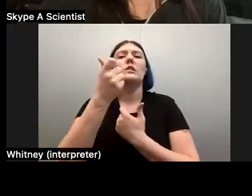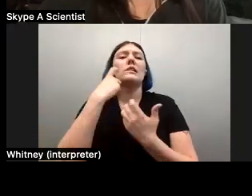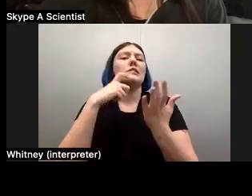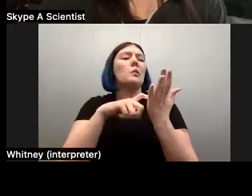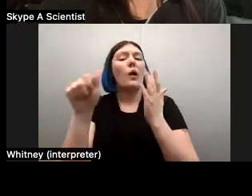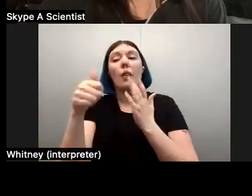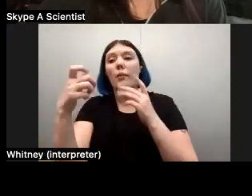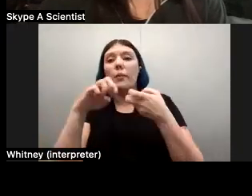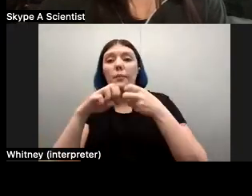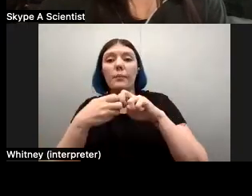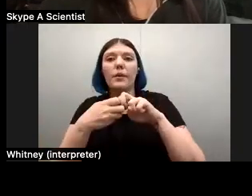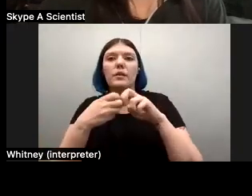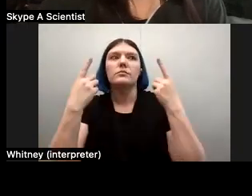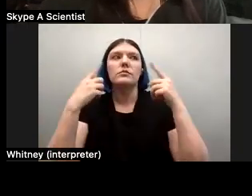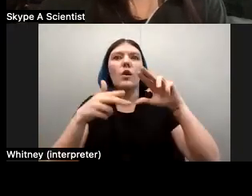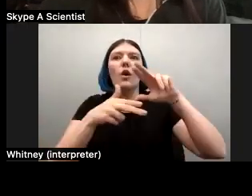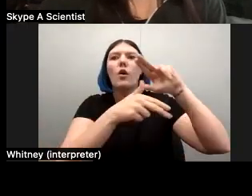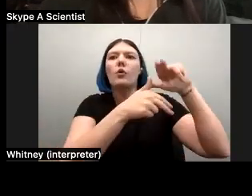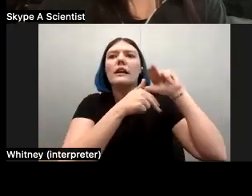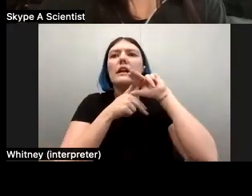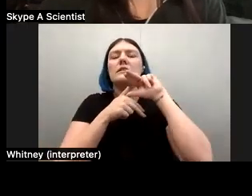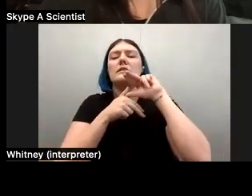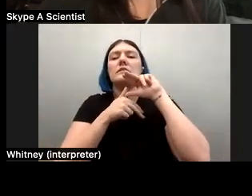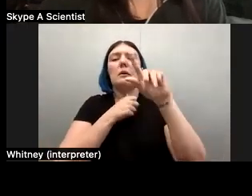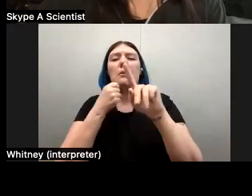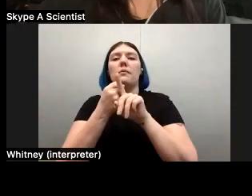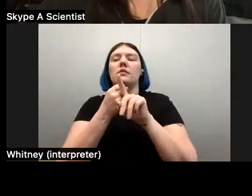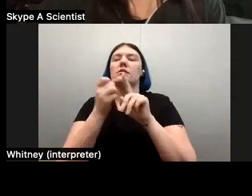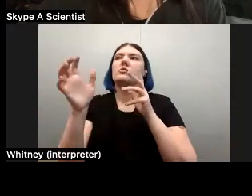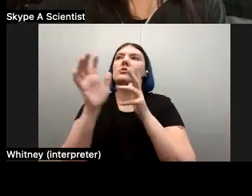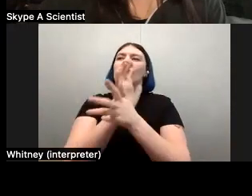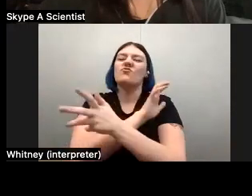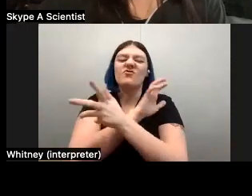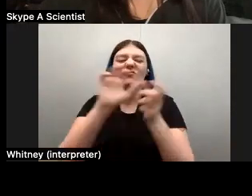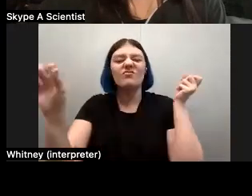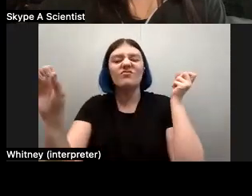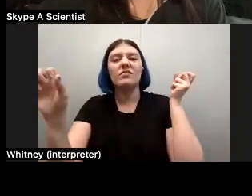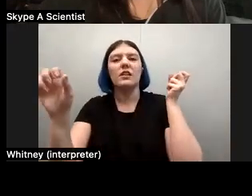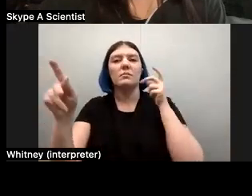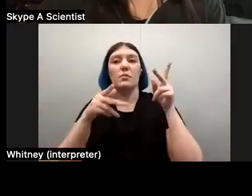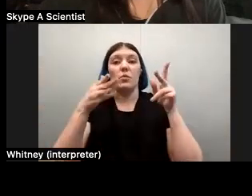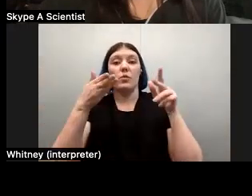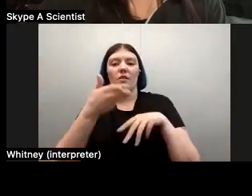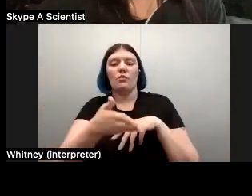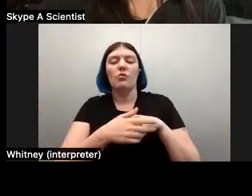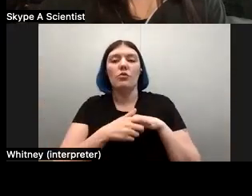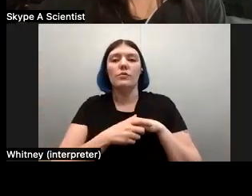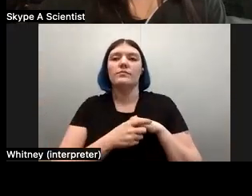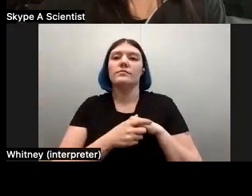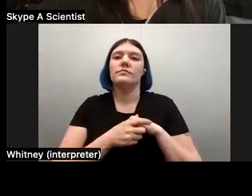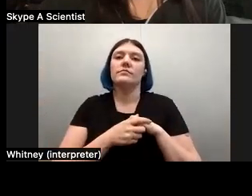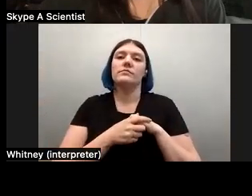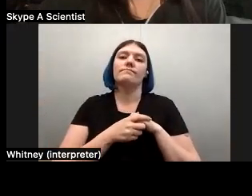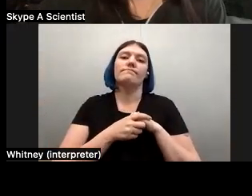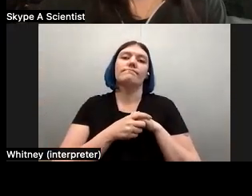when hurricanes hit Florida, it caused more damage to the people who lived here when they drained the Everglades. So after